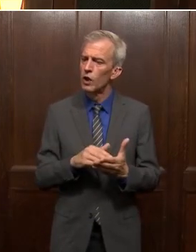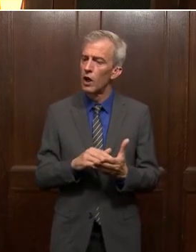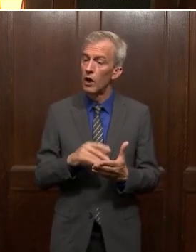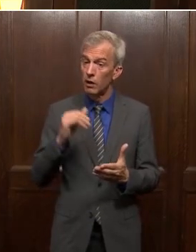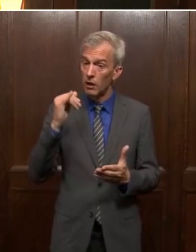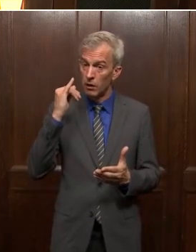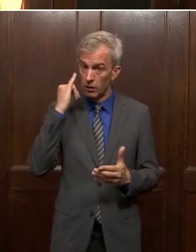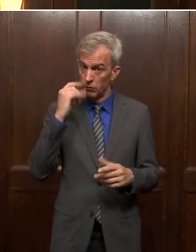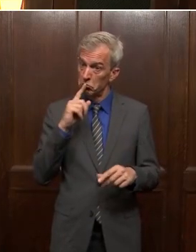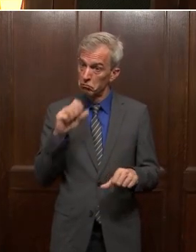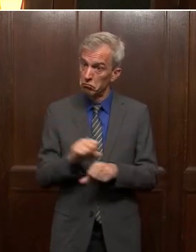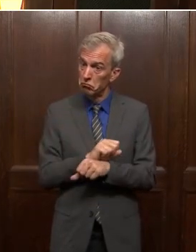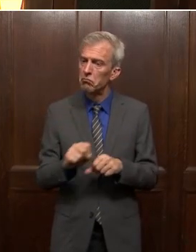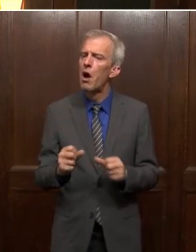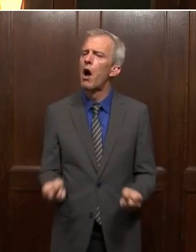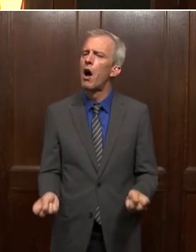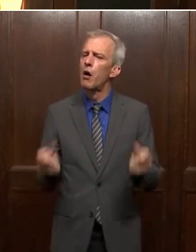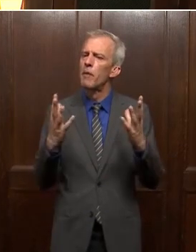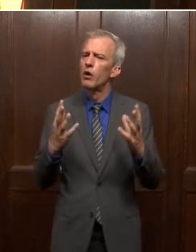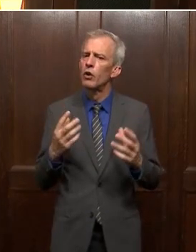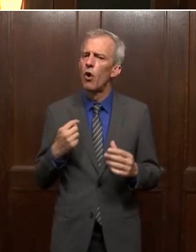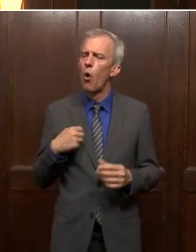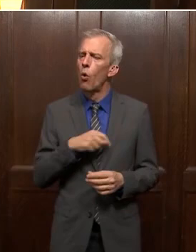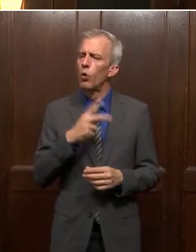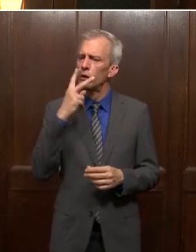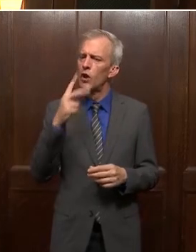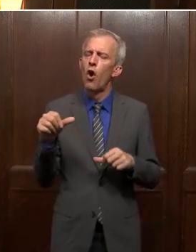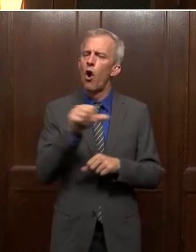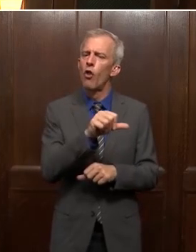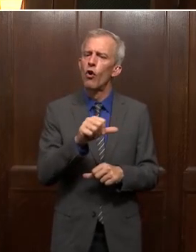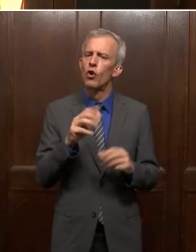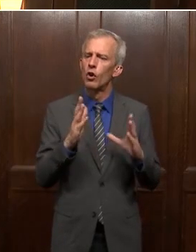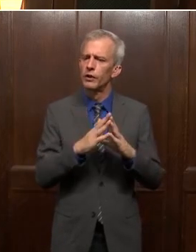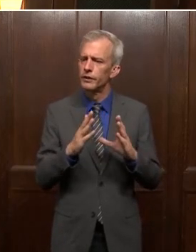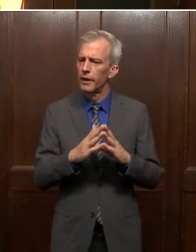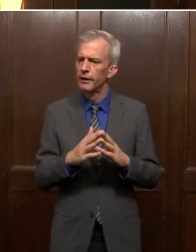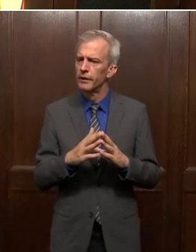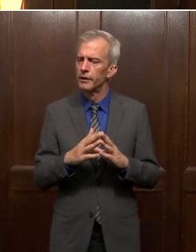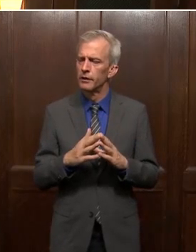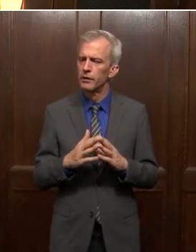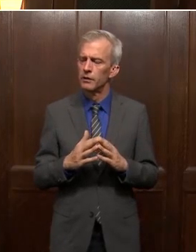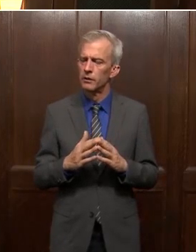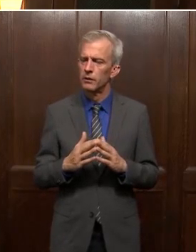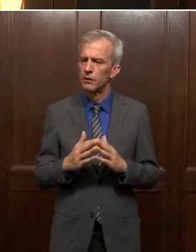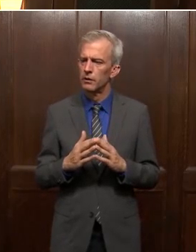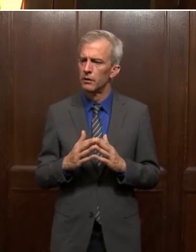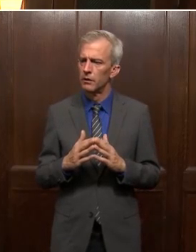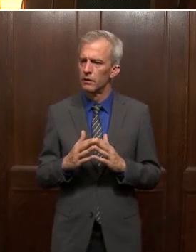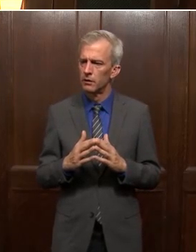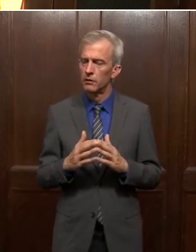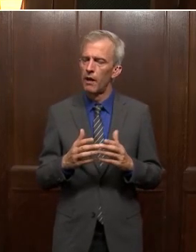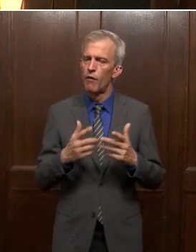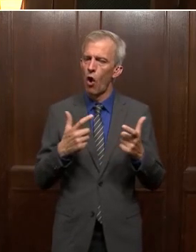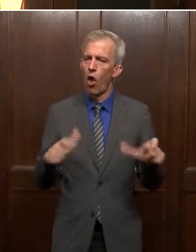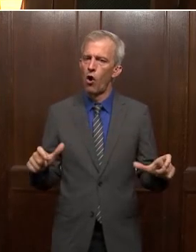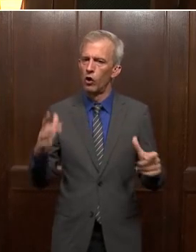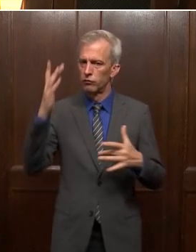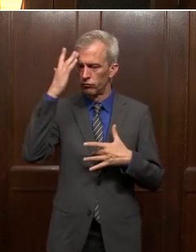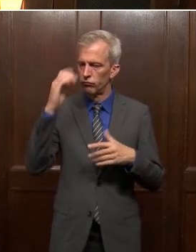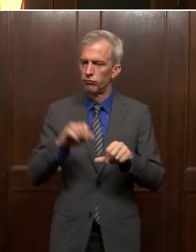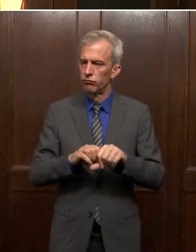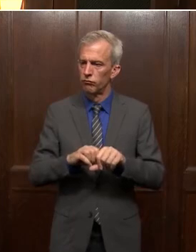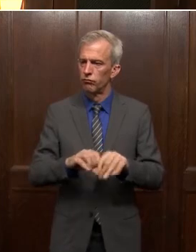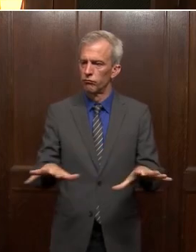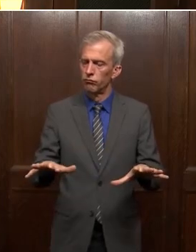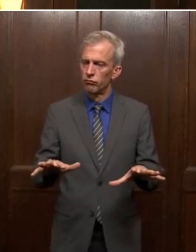many? We have seen in other cities outbreaks, large outbreaks, which have been